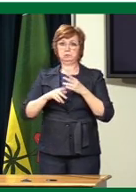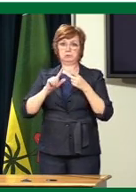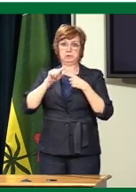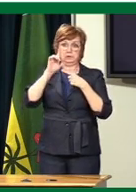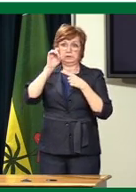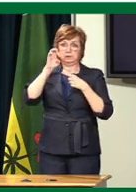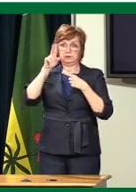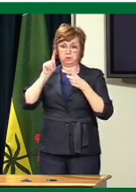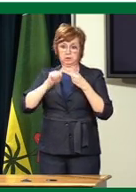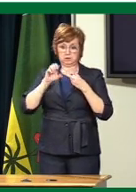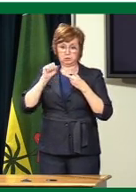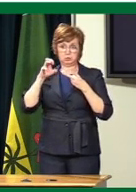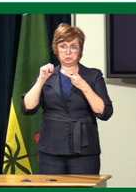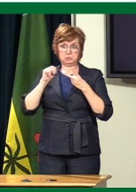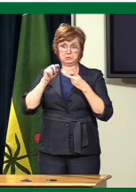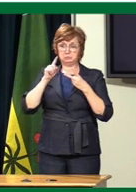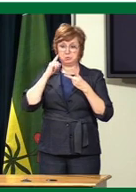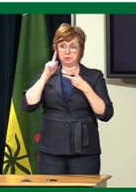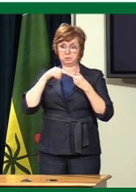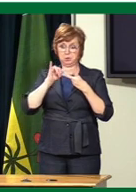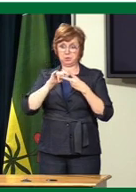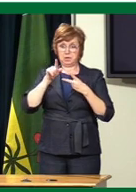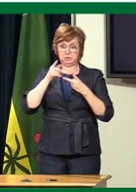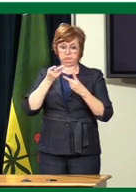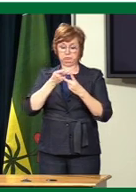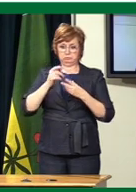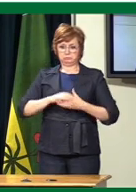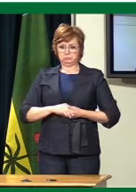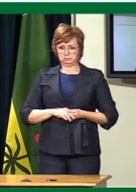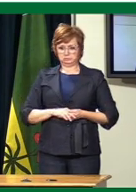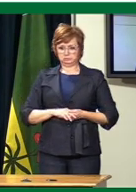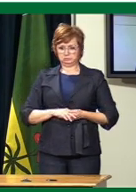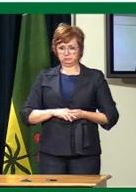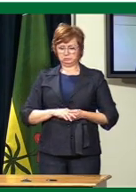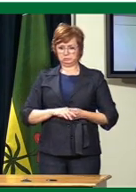or Susan, but I'm sure that they wouldn't either. But go ahead, Derek.